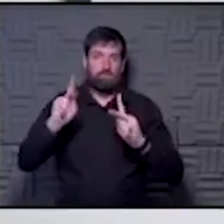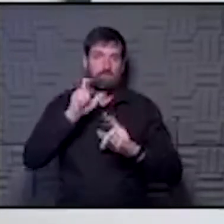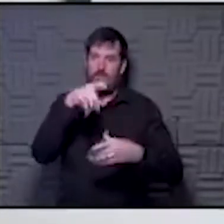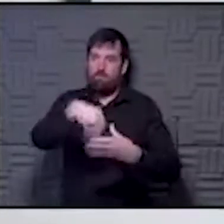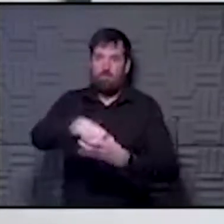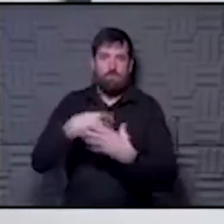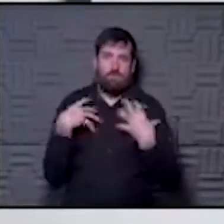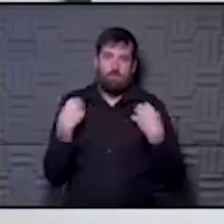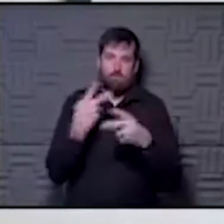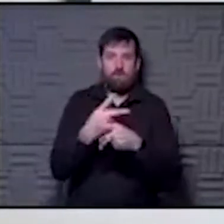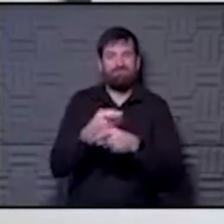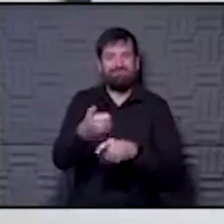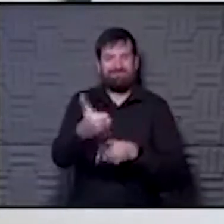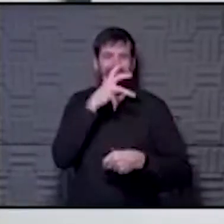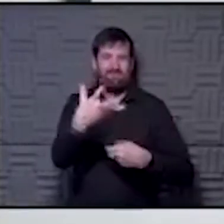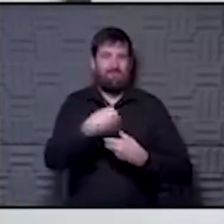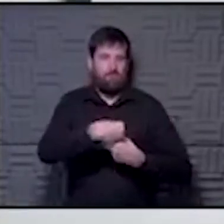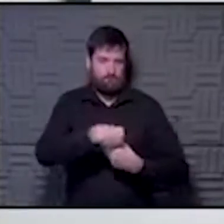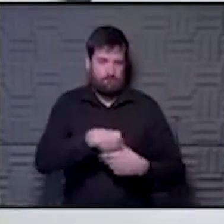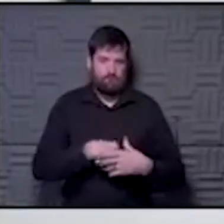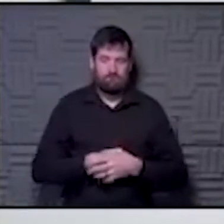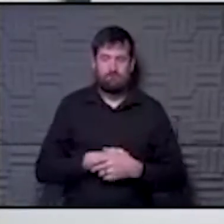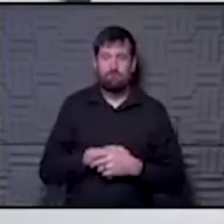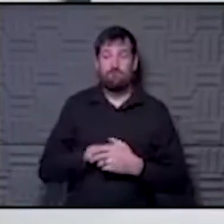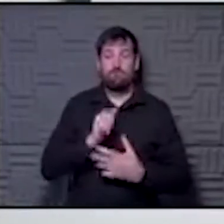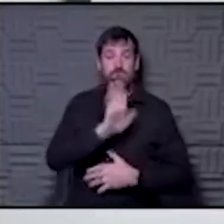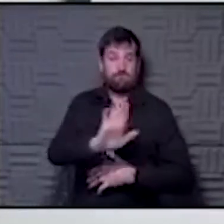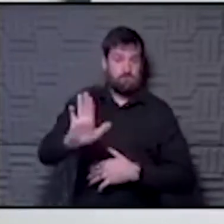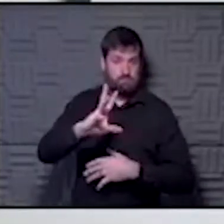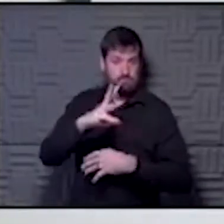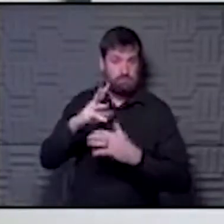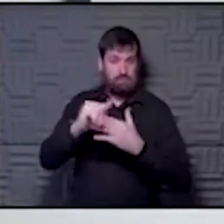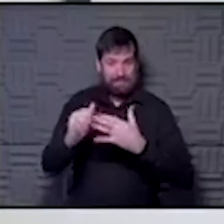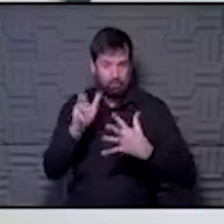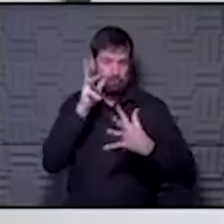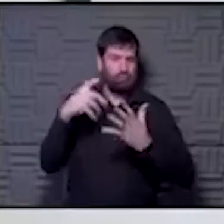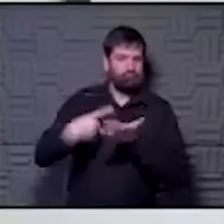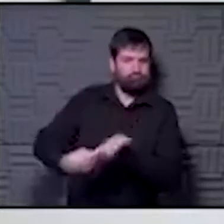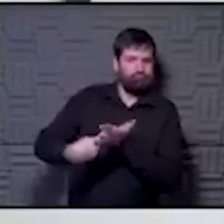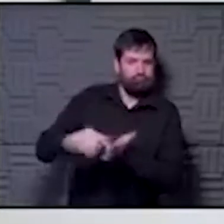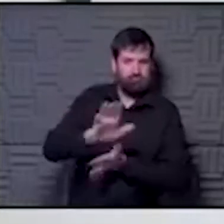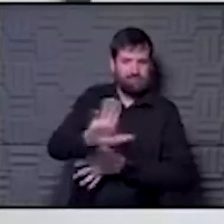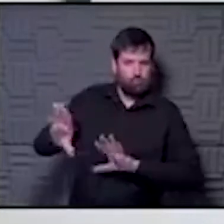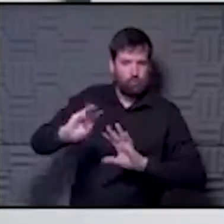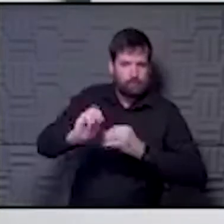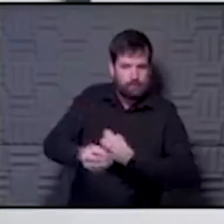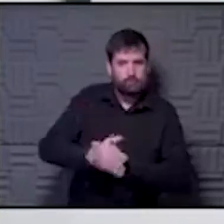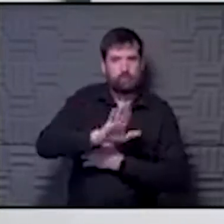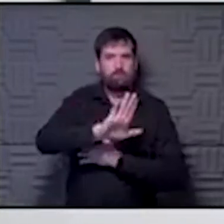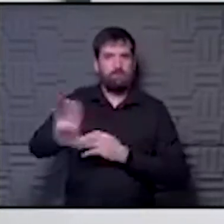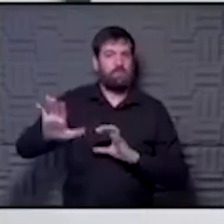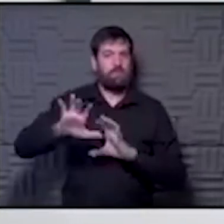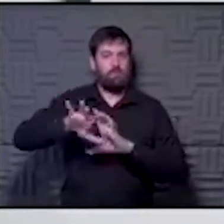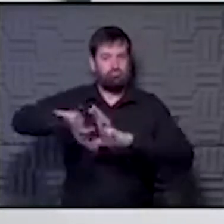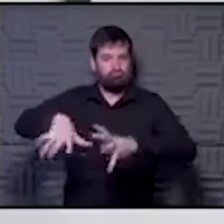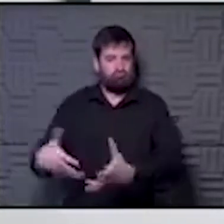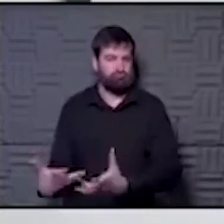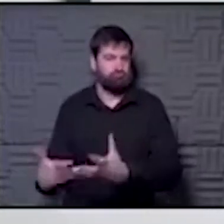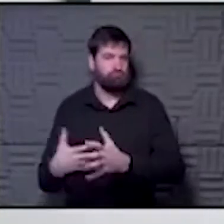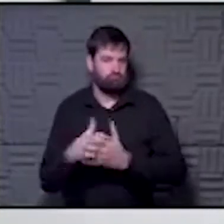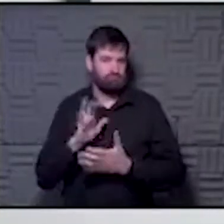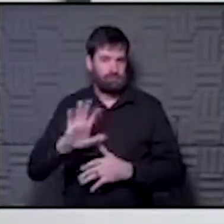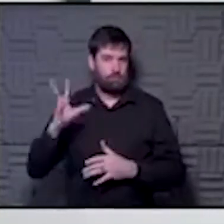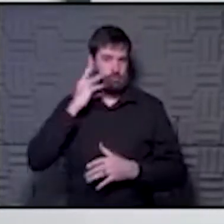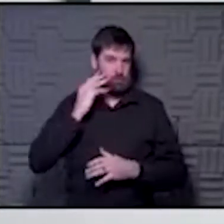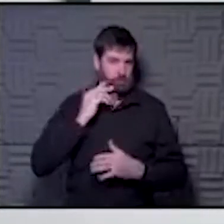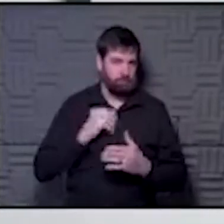it, and those leaders will speak to their congregation or their organizations or people they work with around their experience.